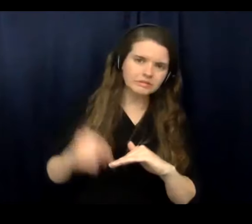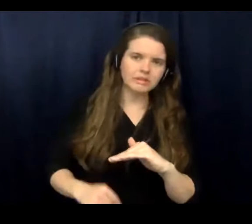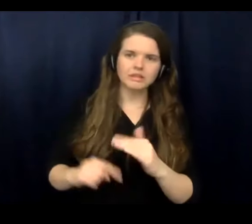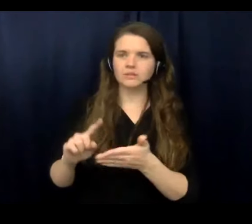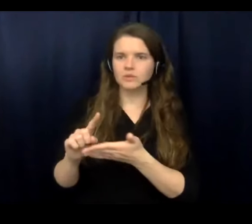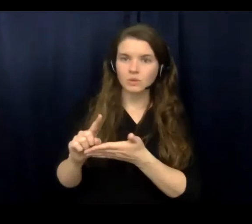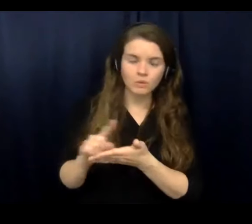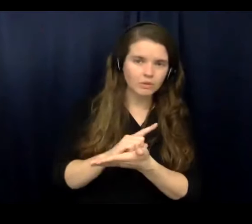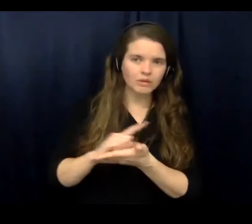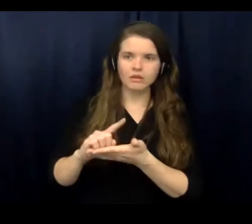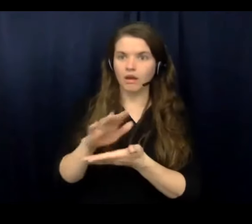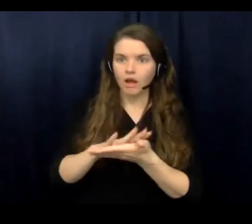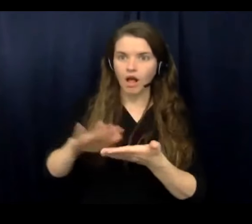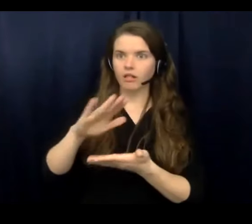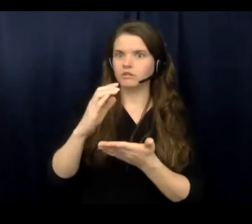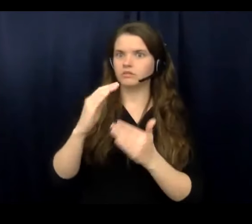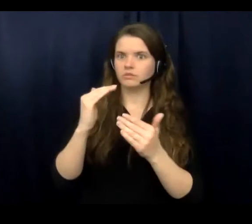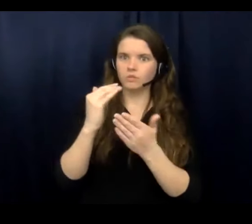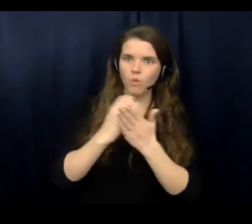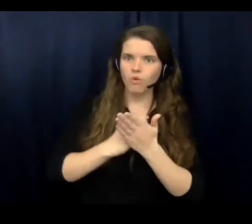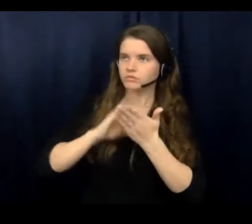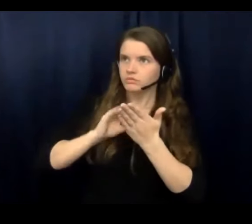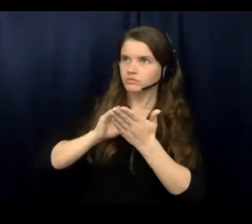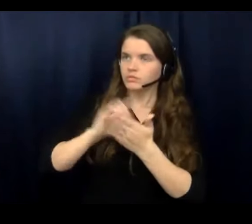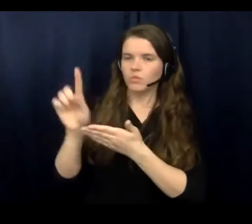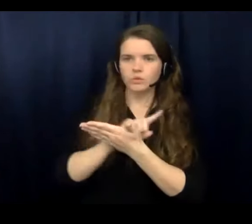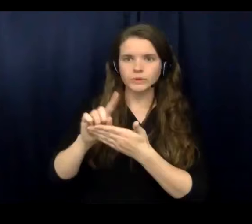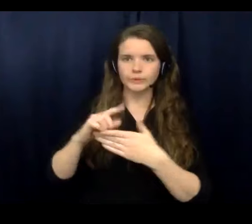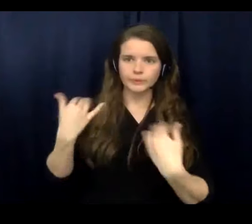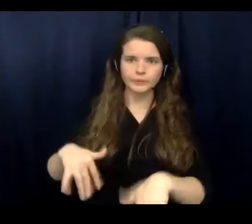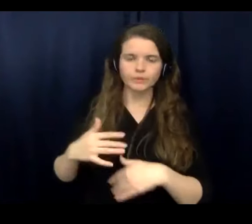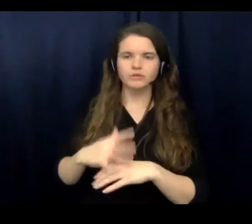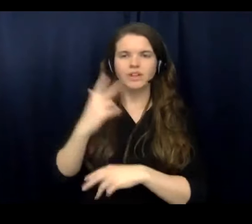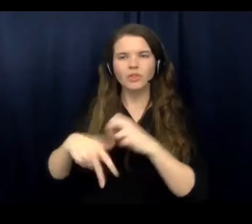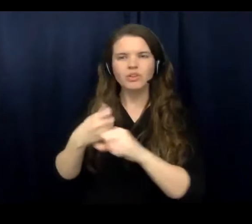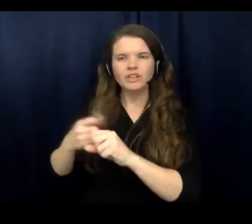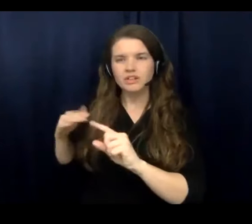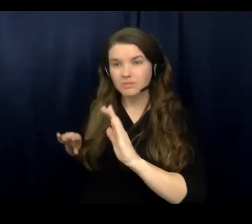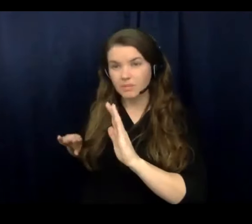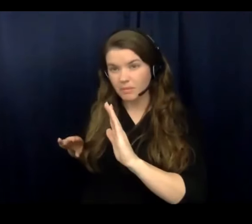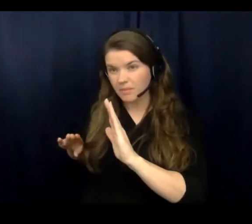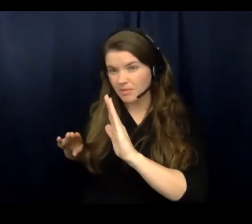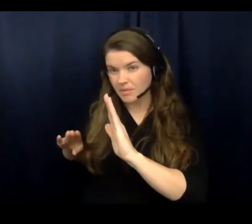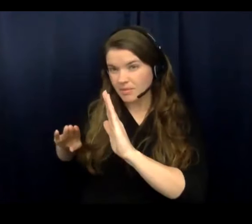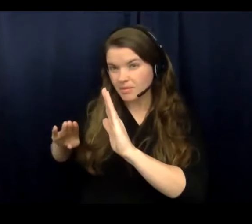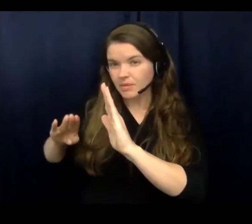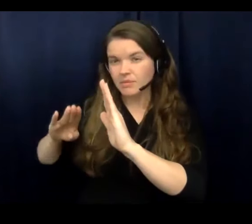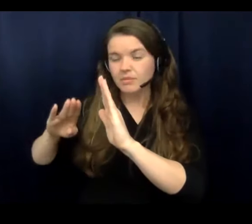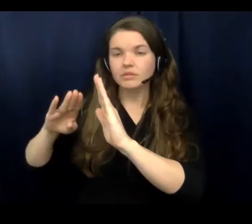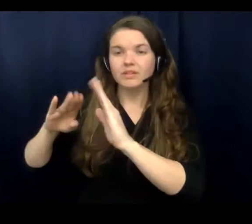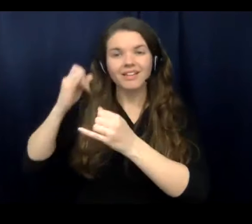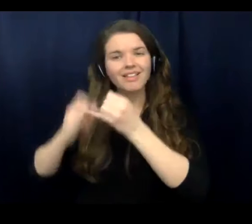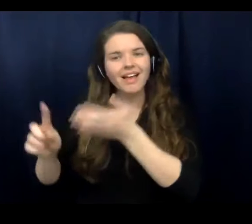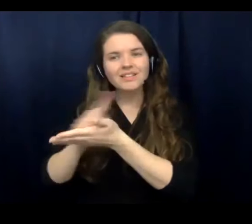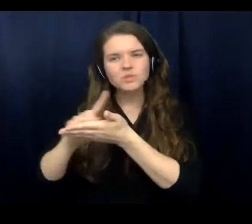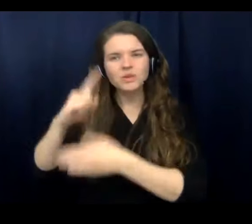disciples ever got in their 3 years of ministry. It's a crescendo. More than a third of the Gospels are in that last week. And here, Jesus